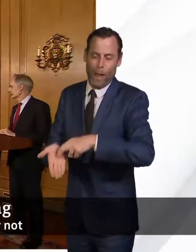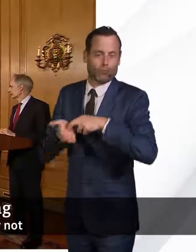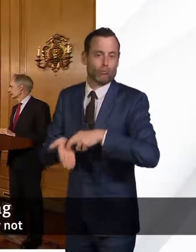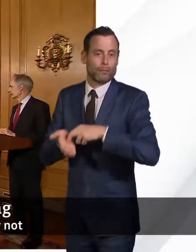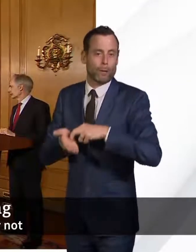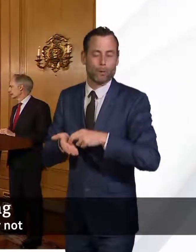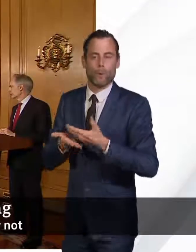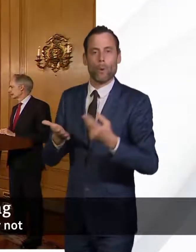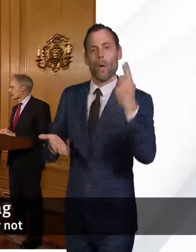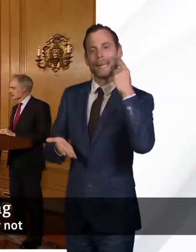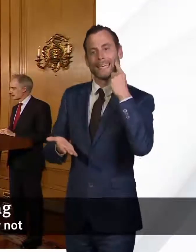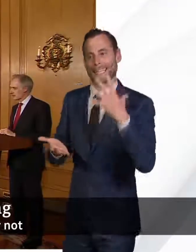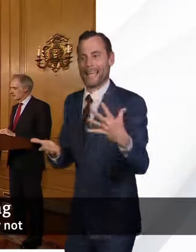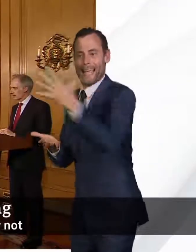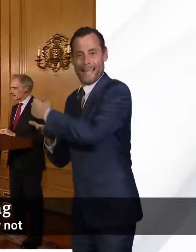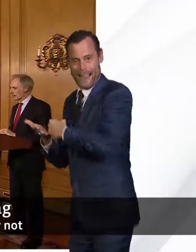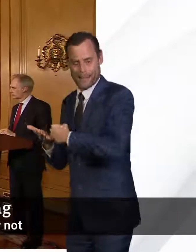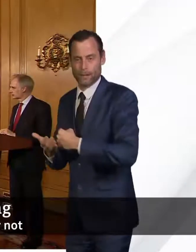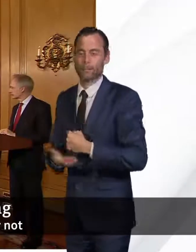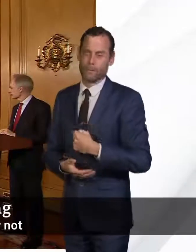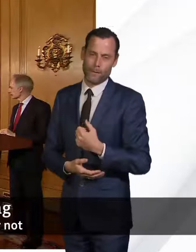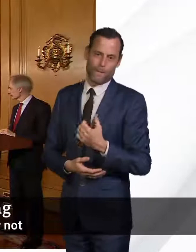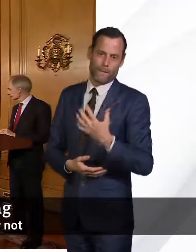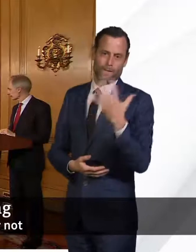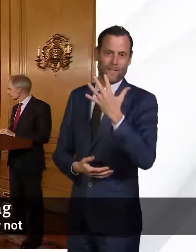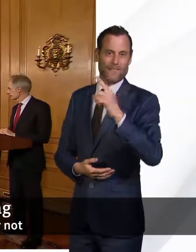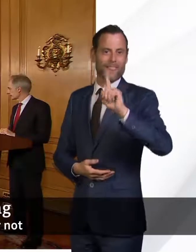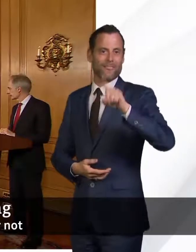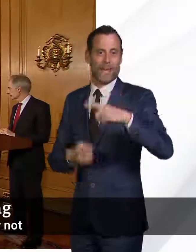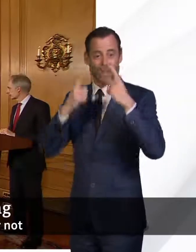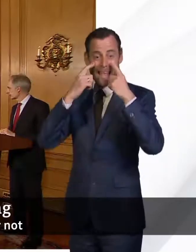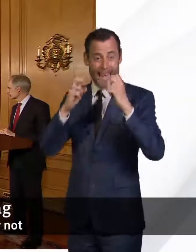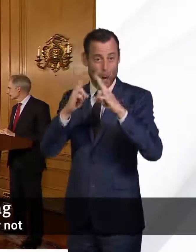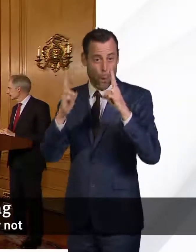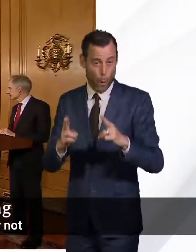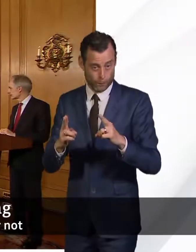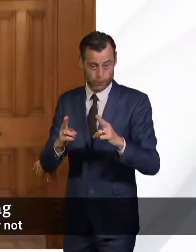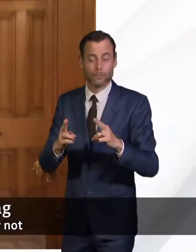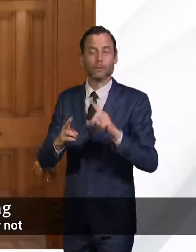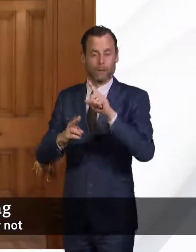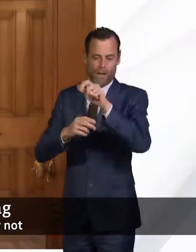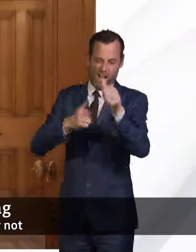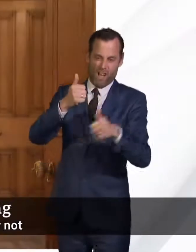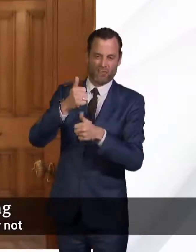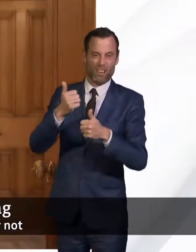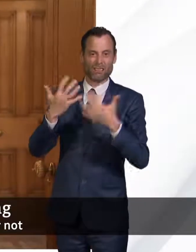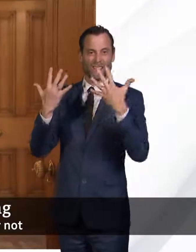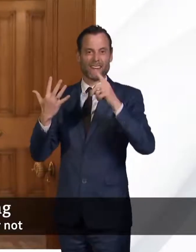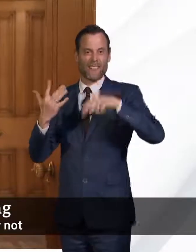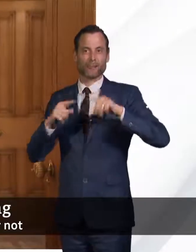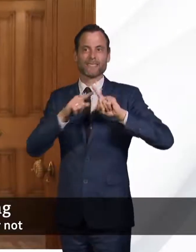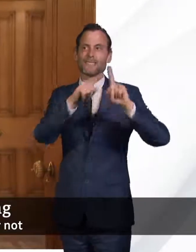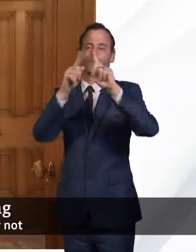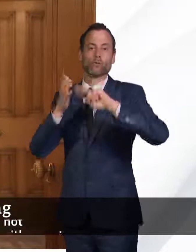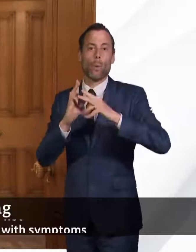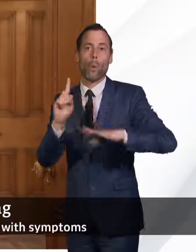15,000 care homes, which they're part of 10,000 different organisations, and so I'm glad we managed to